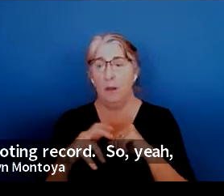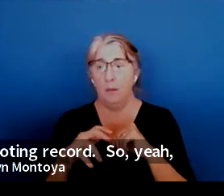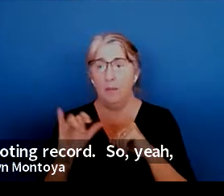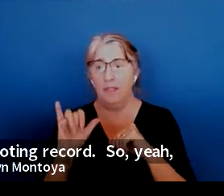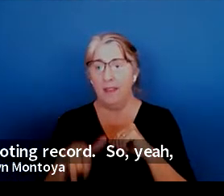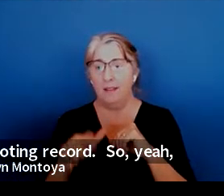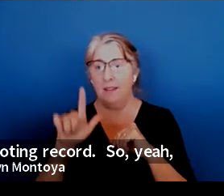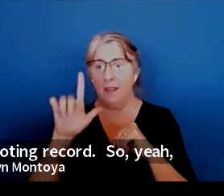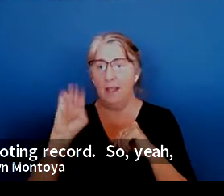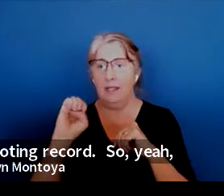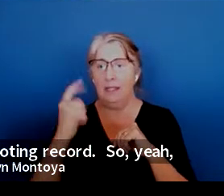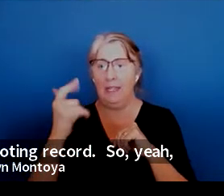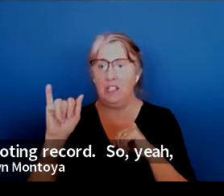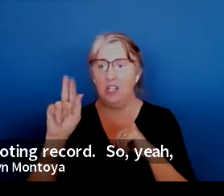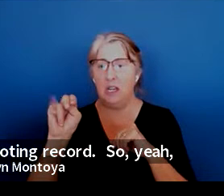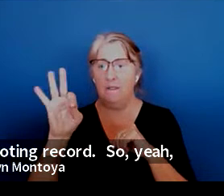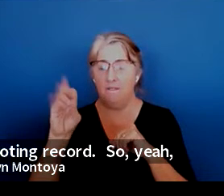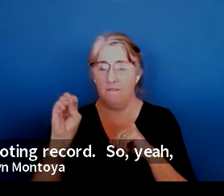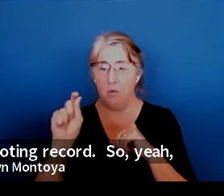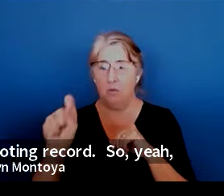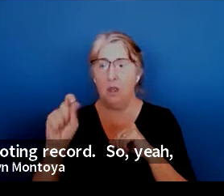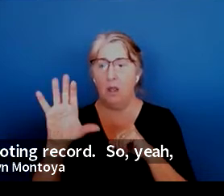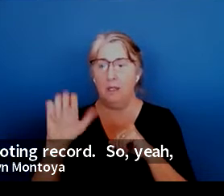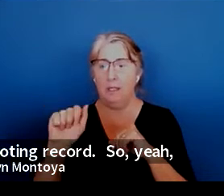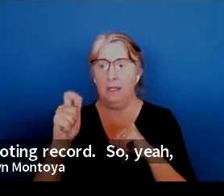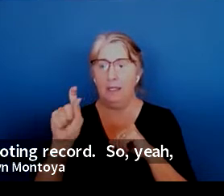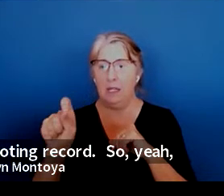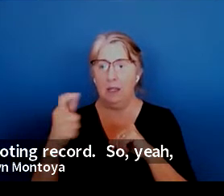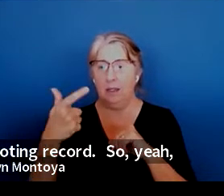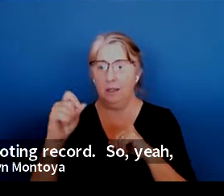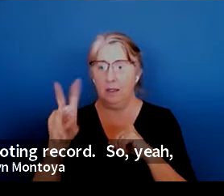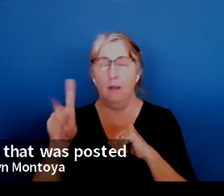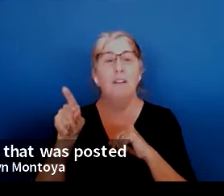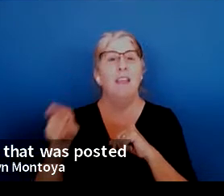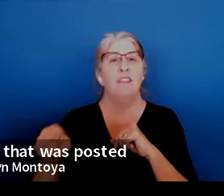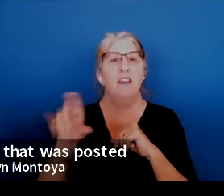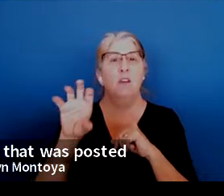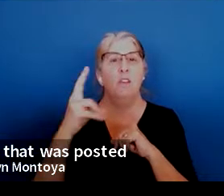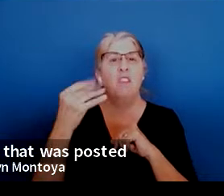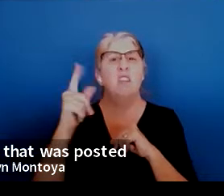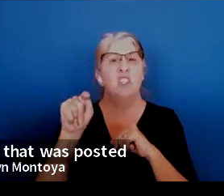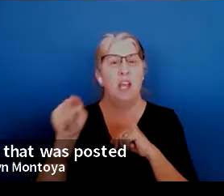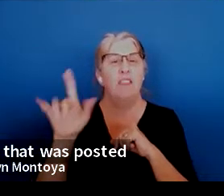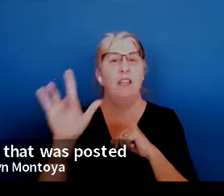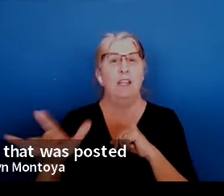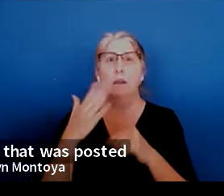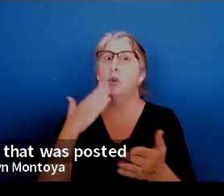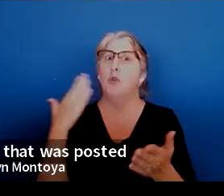website that was just posted in the chat. That's a very good website.